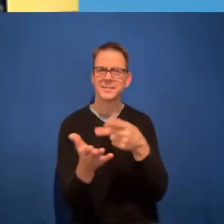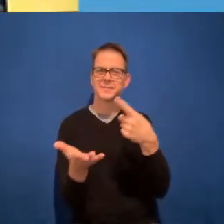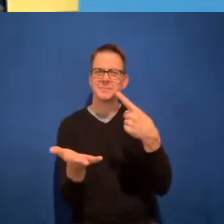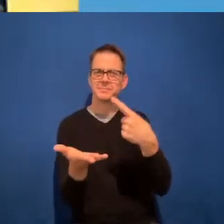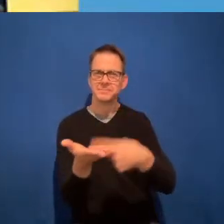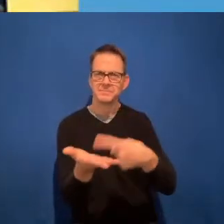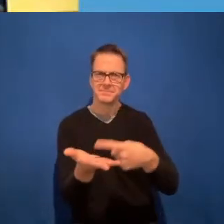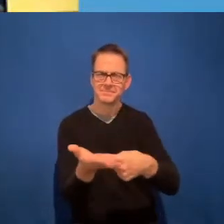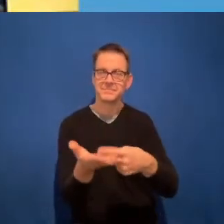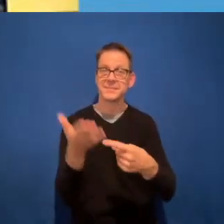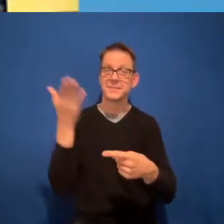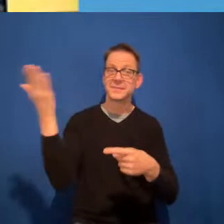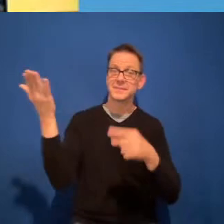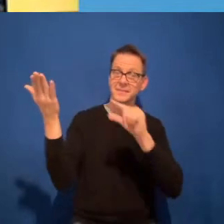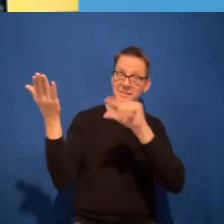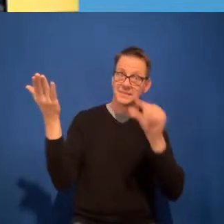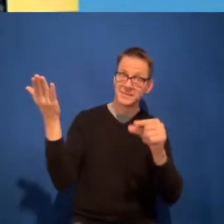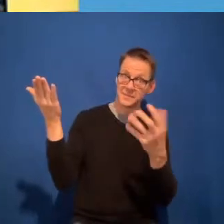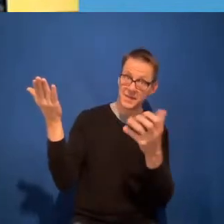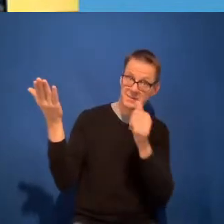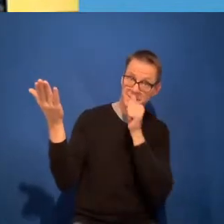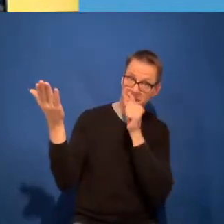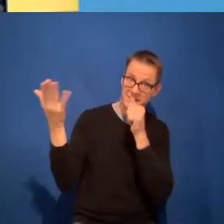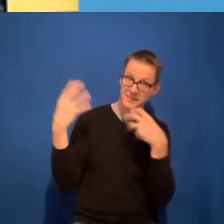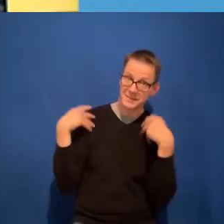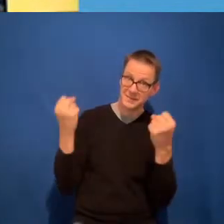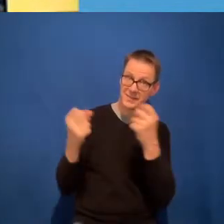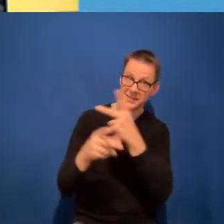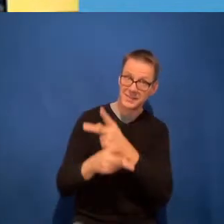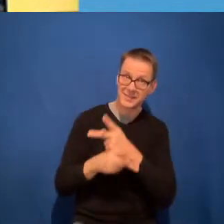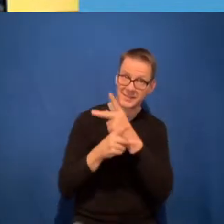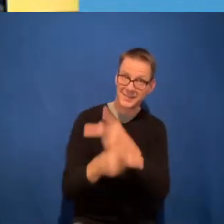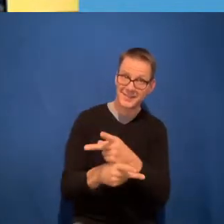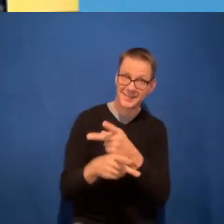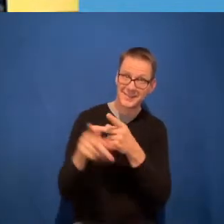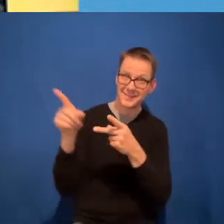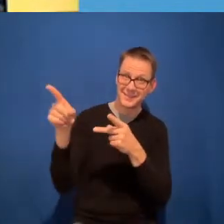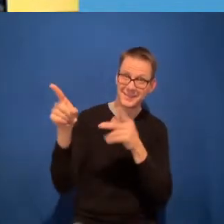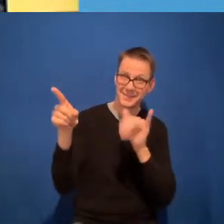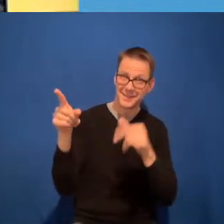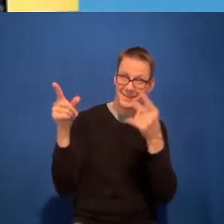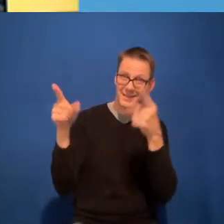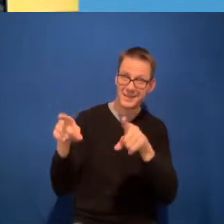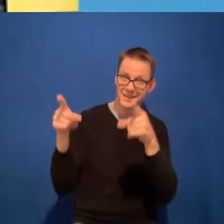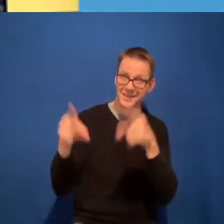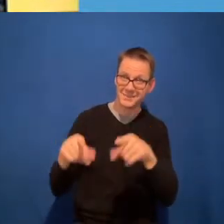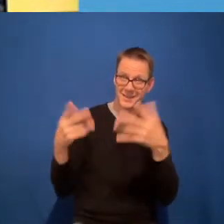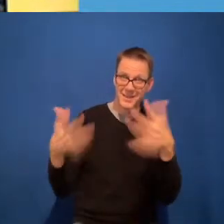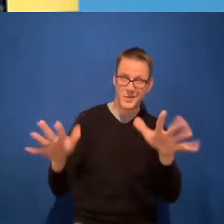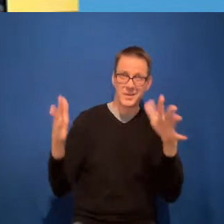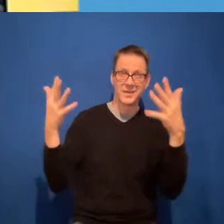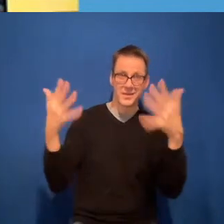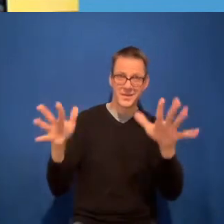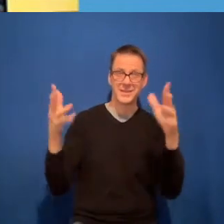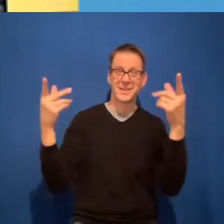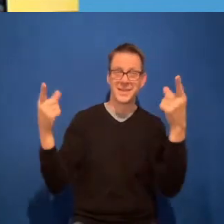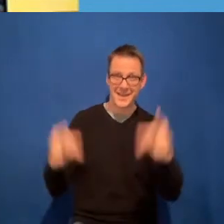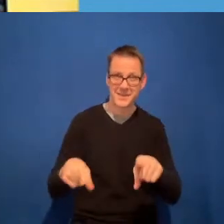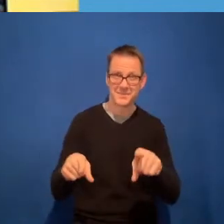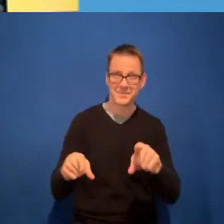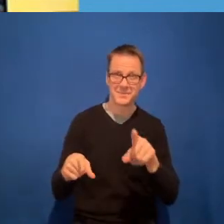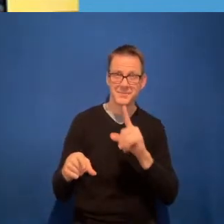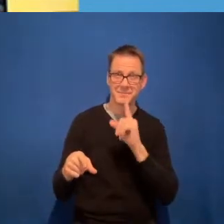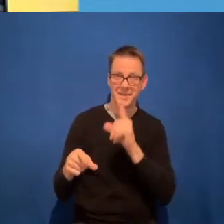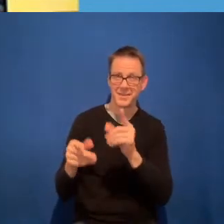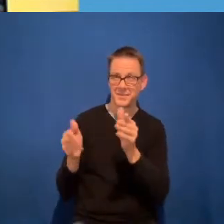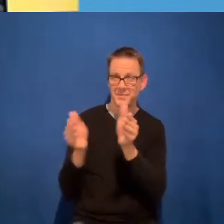move into the direction of private healthcare. It has been happening on a smaller level, but the way we see it